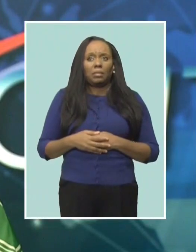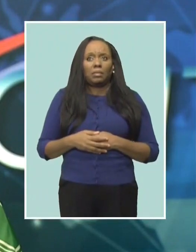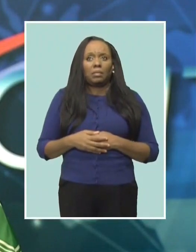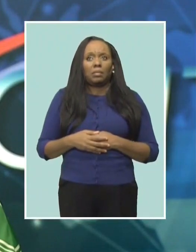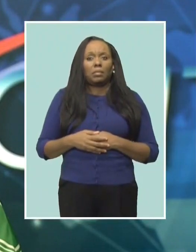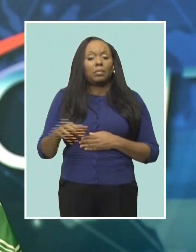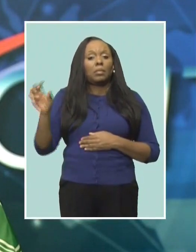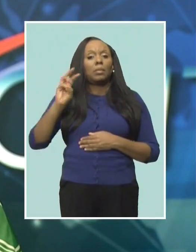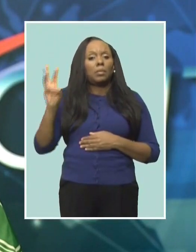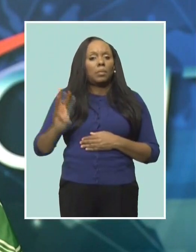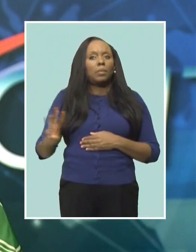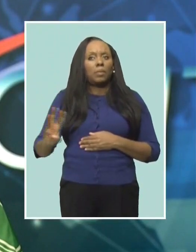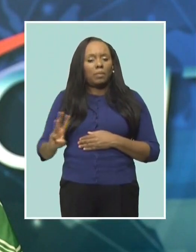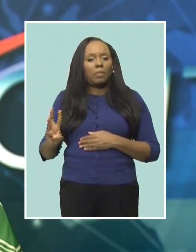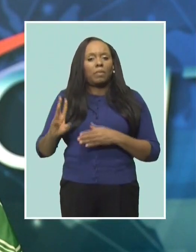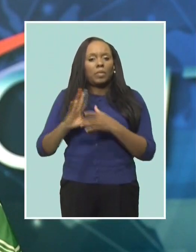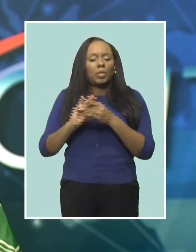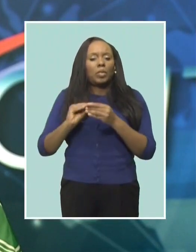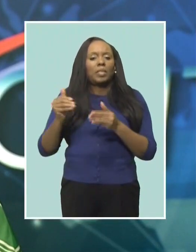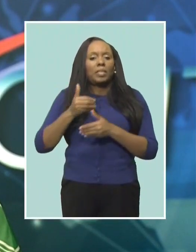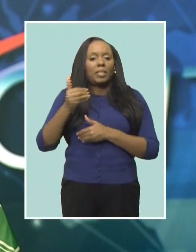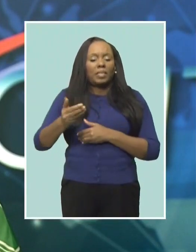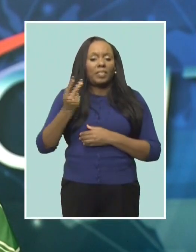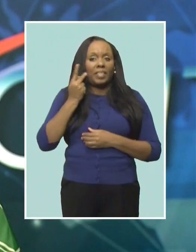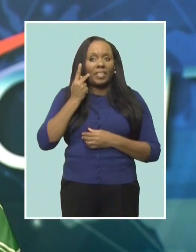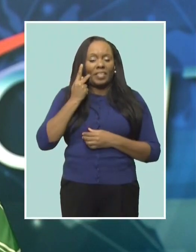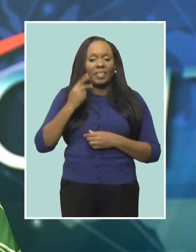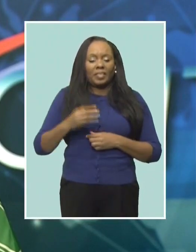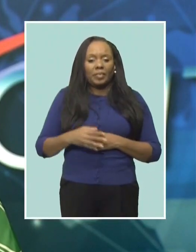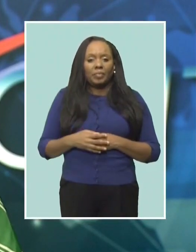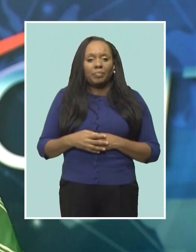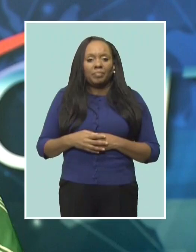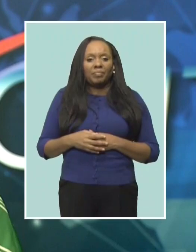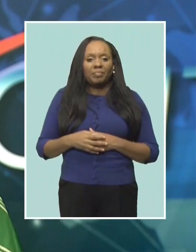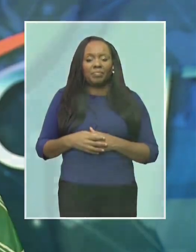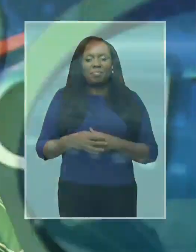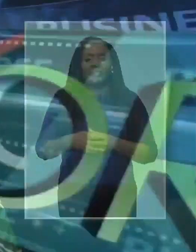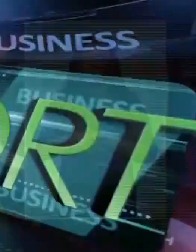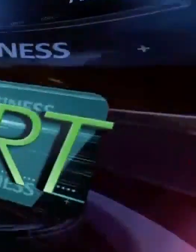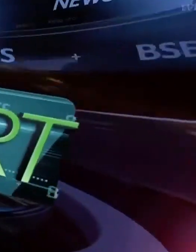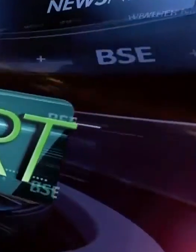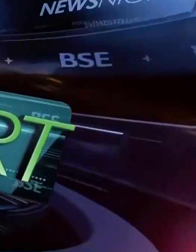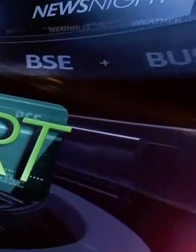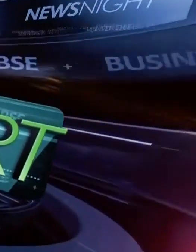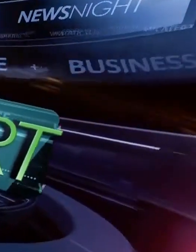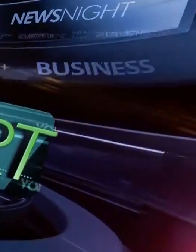Time for another break. When we come back, Carrie Ann O'Neill and the weather.